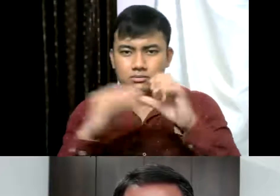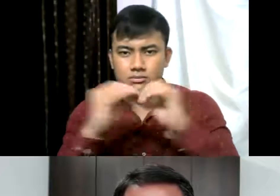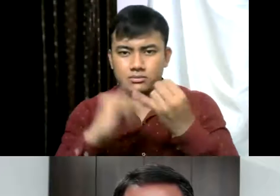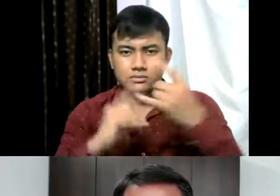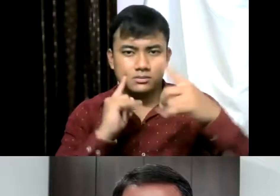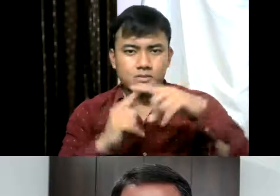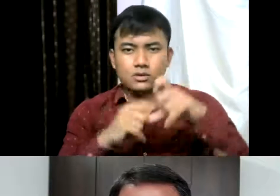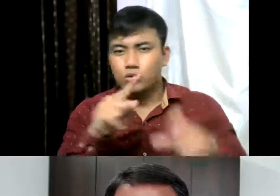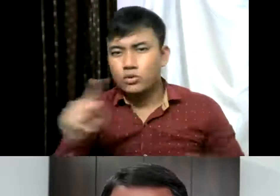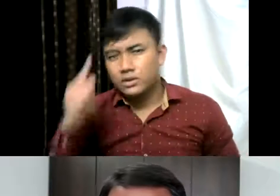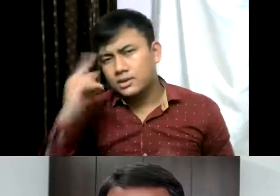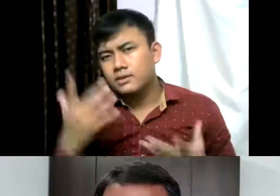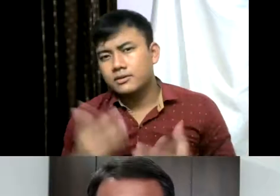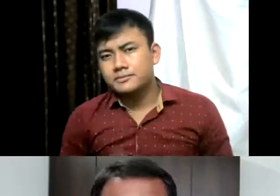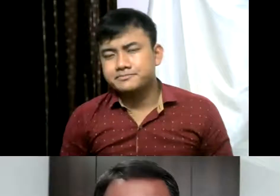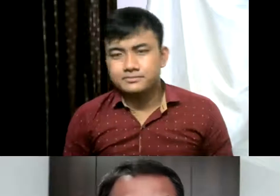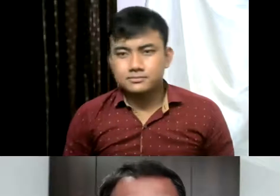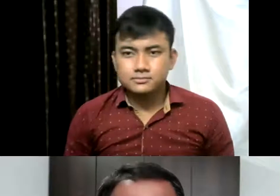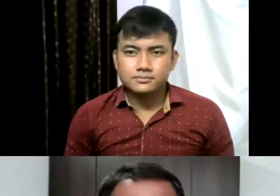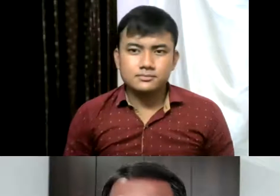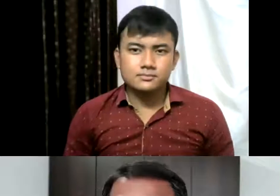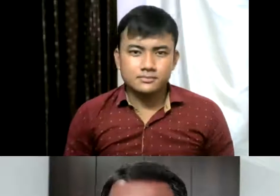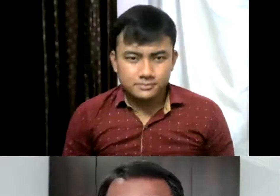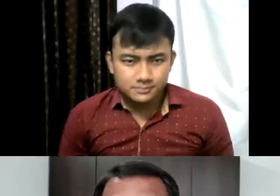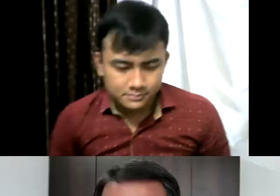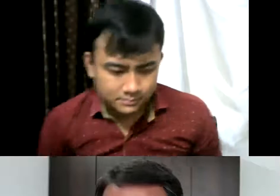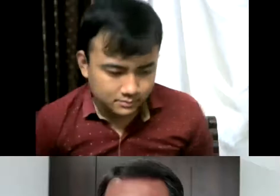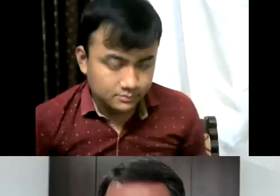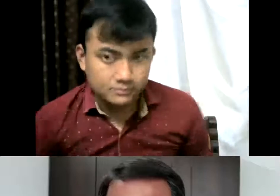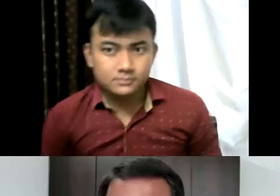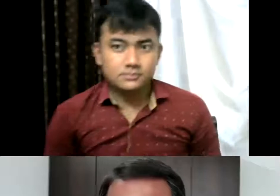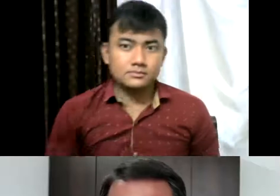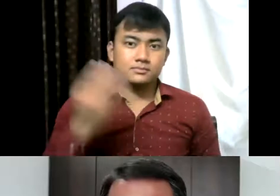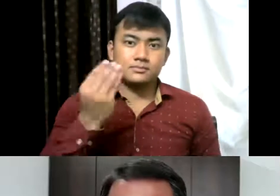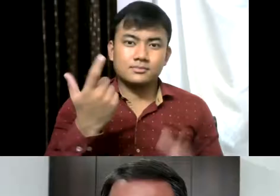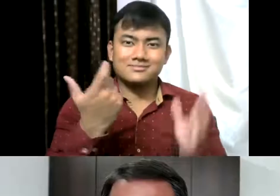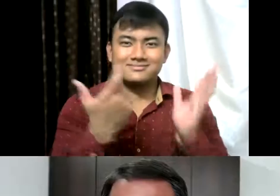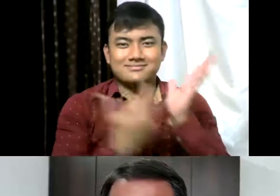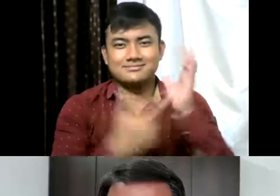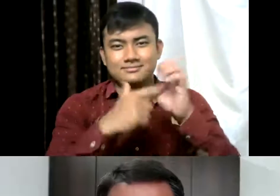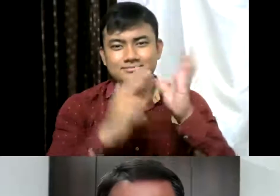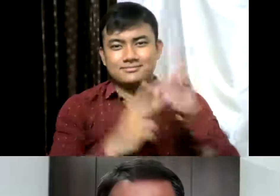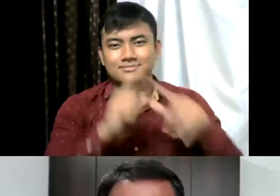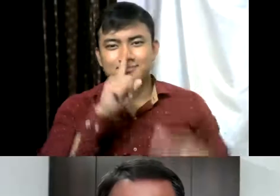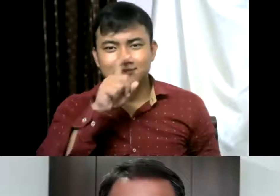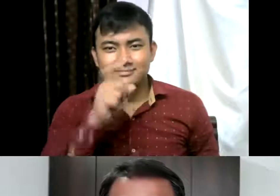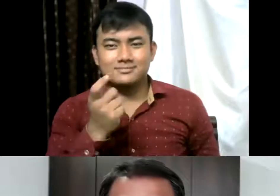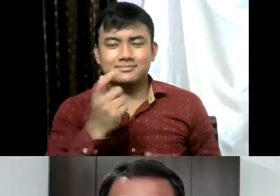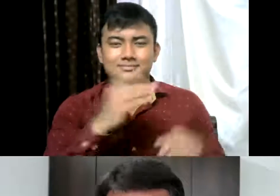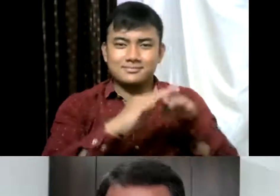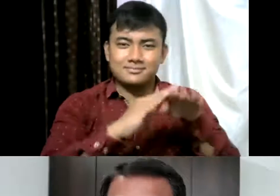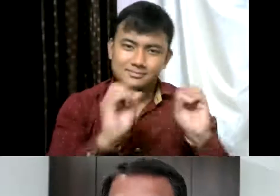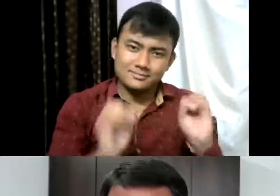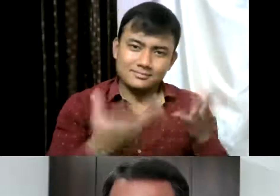want? Oh, I would love to go first. Rent a pigeon service, an app with which you